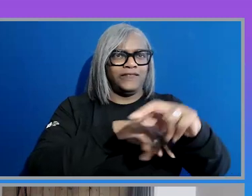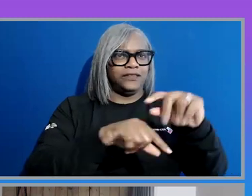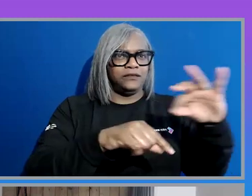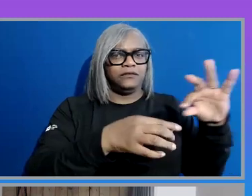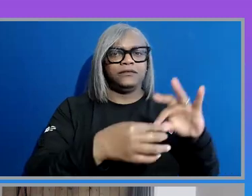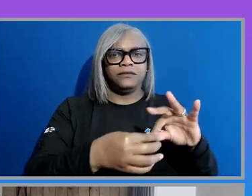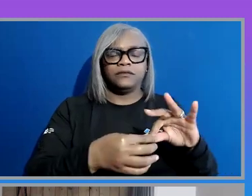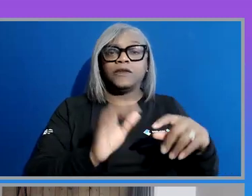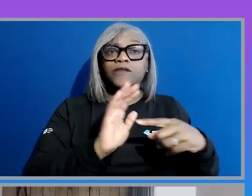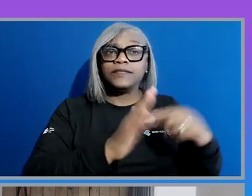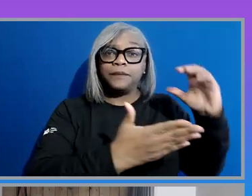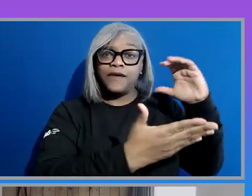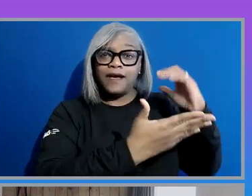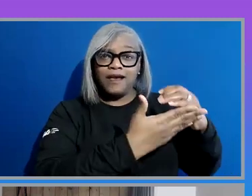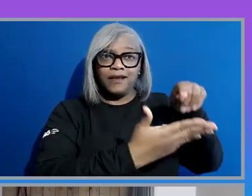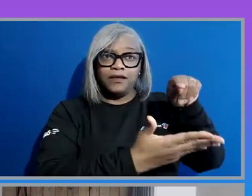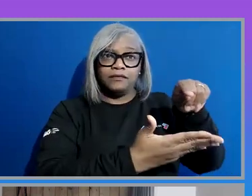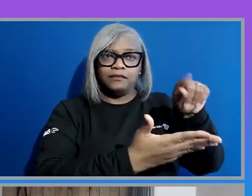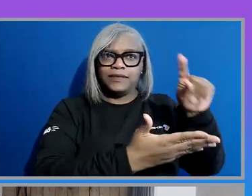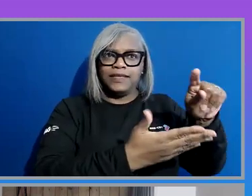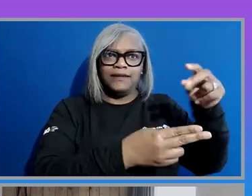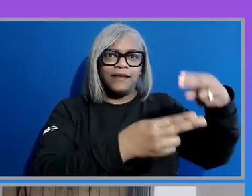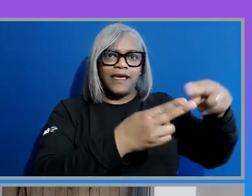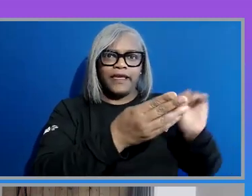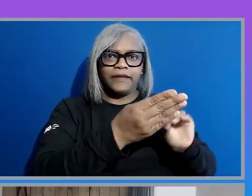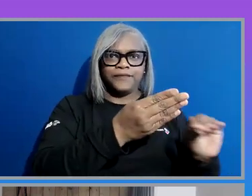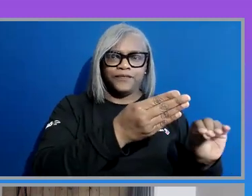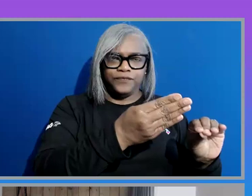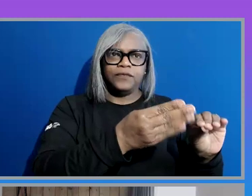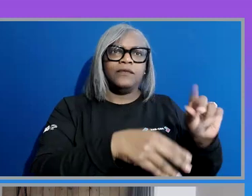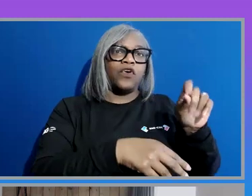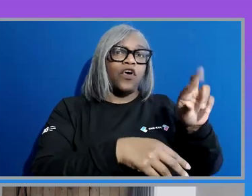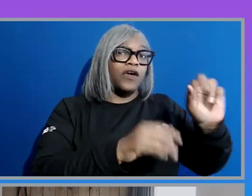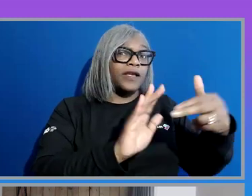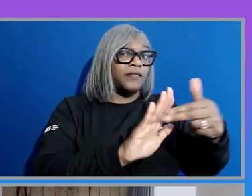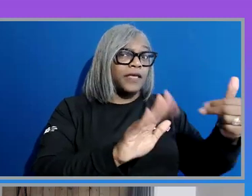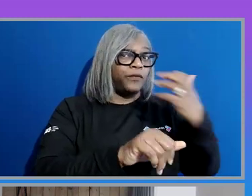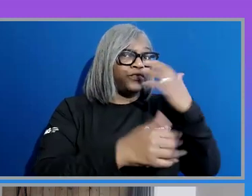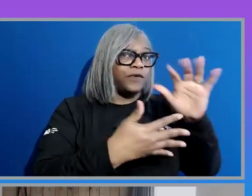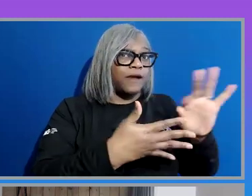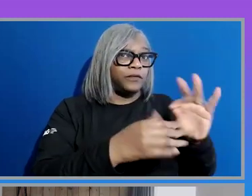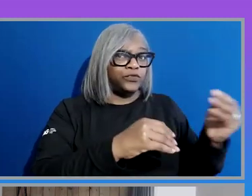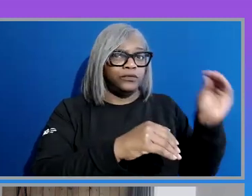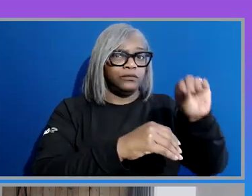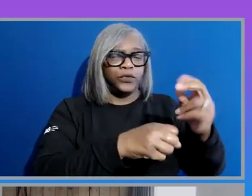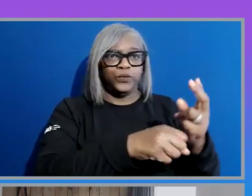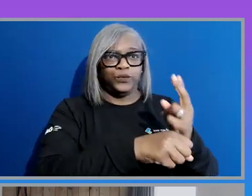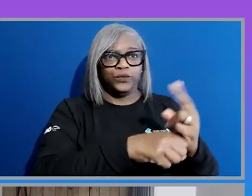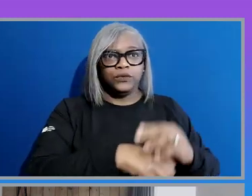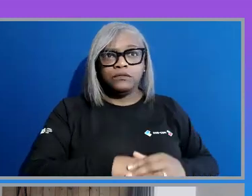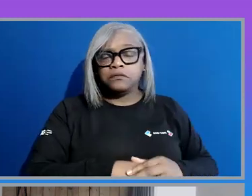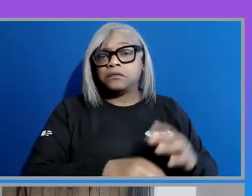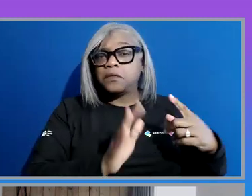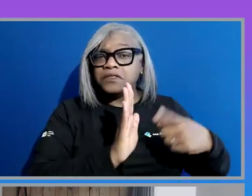have an icon button, you need a name, and the ARIA label is good for that. Sometimes it's a bit quicker to